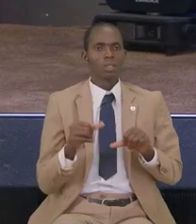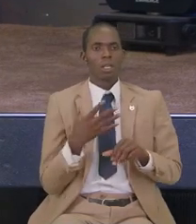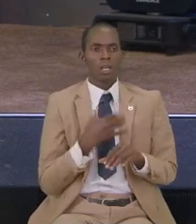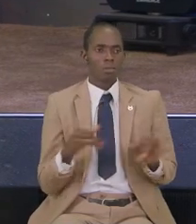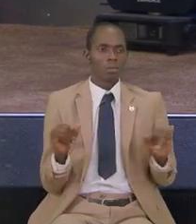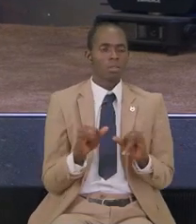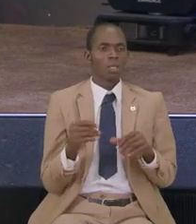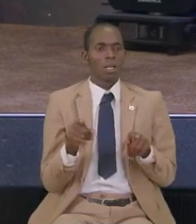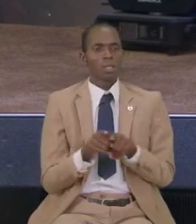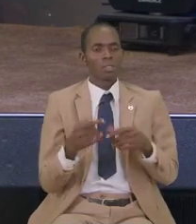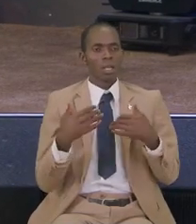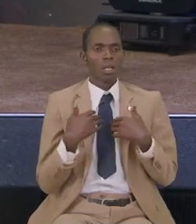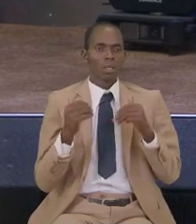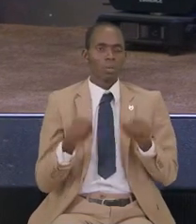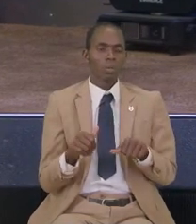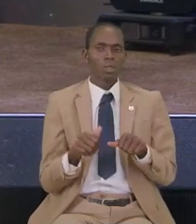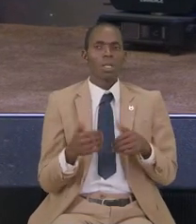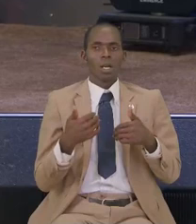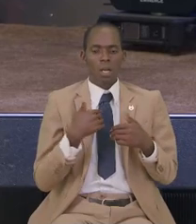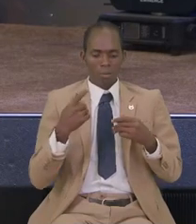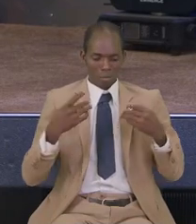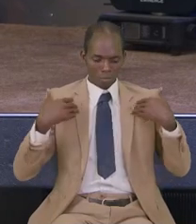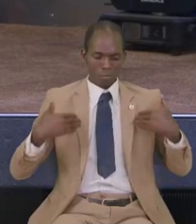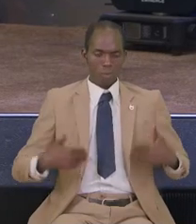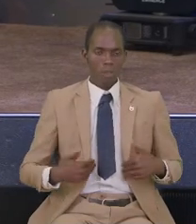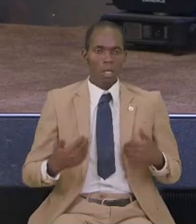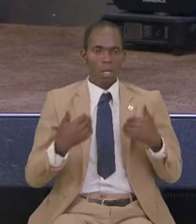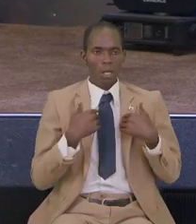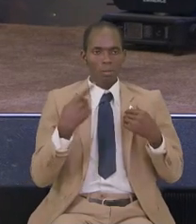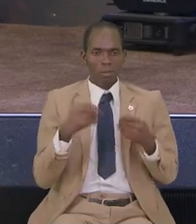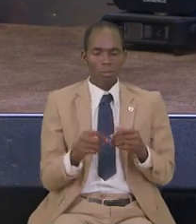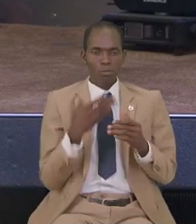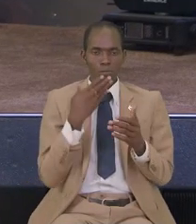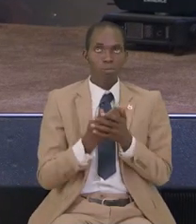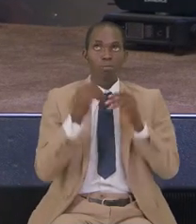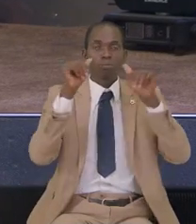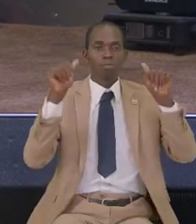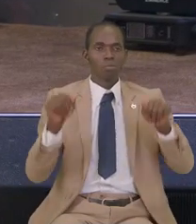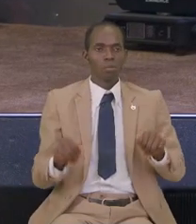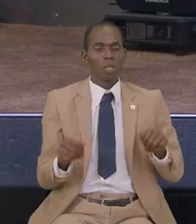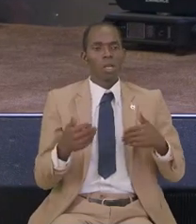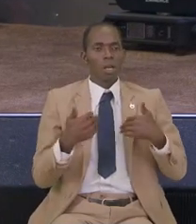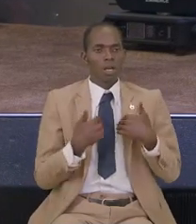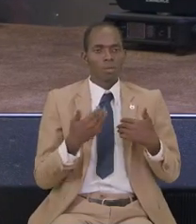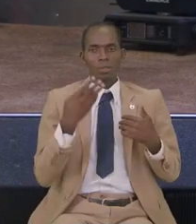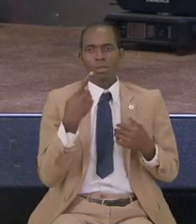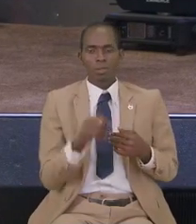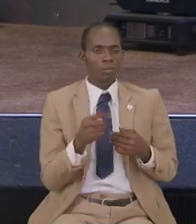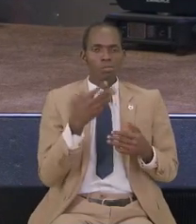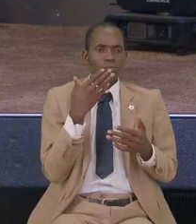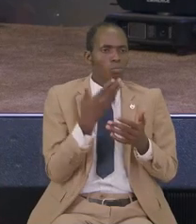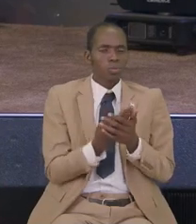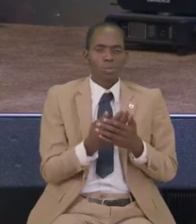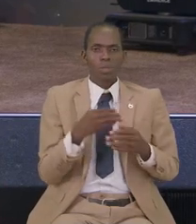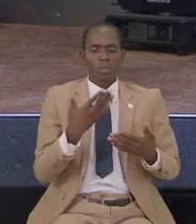as had ability. They have the stature, they have the posture, they have the knowledge, they have the decorum, they have everything